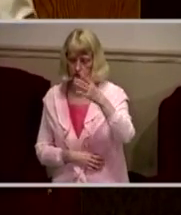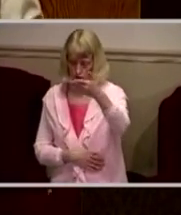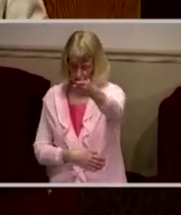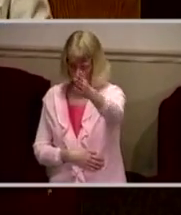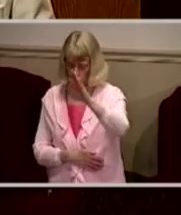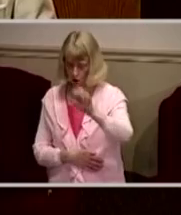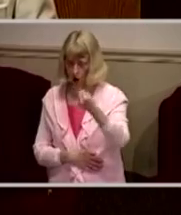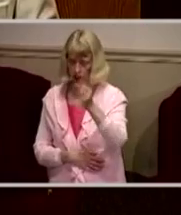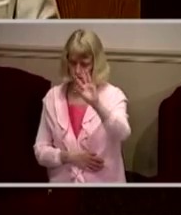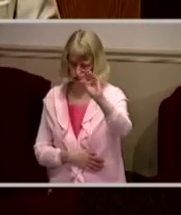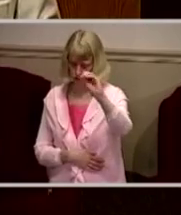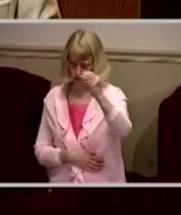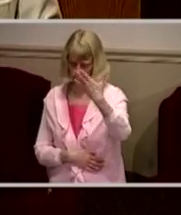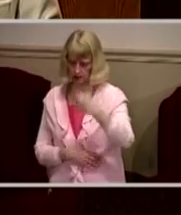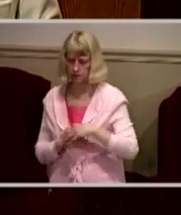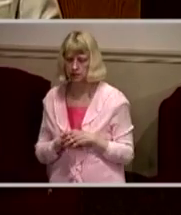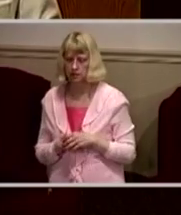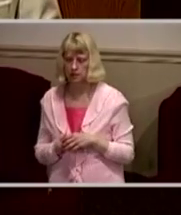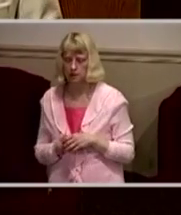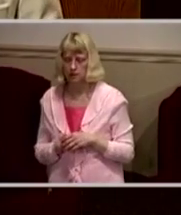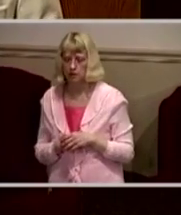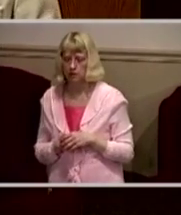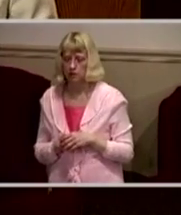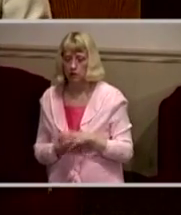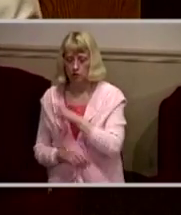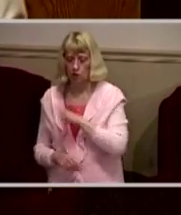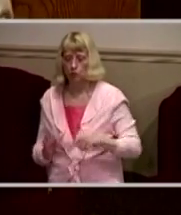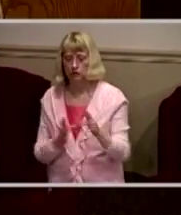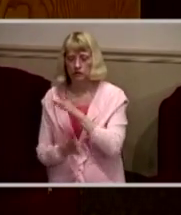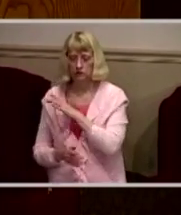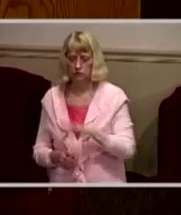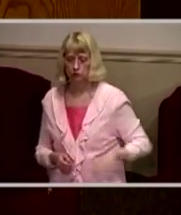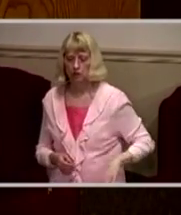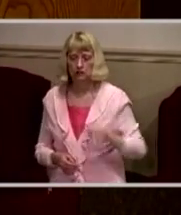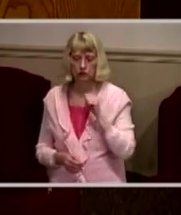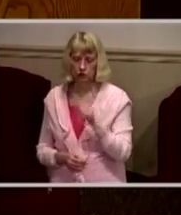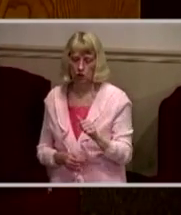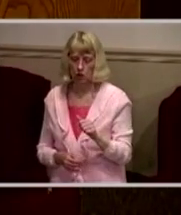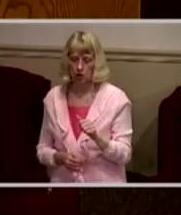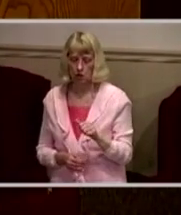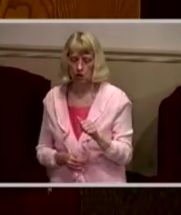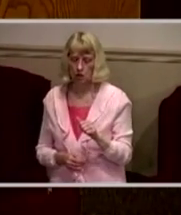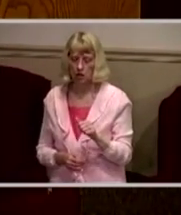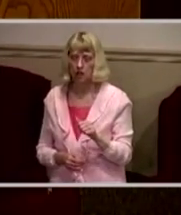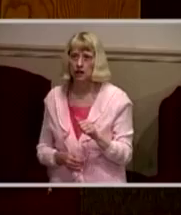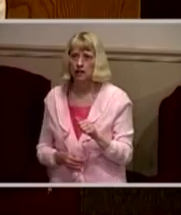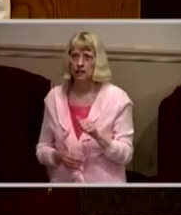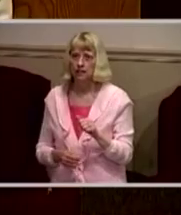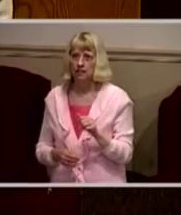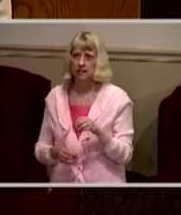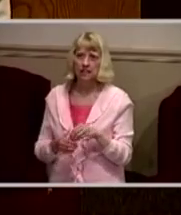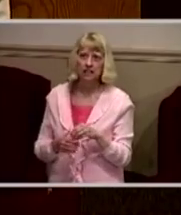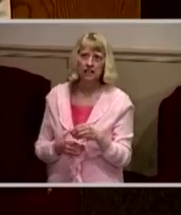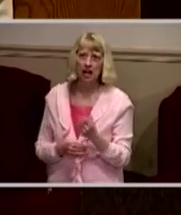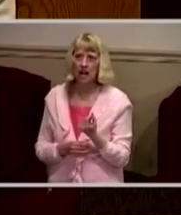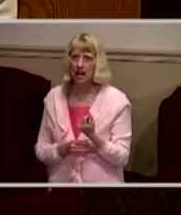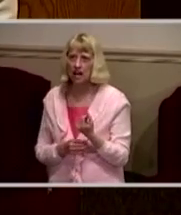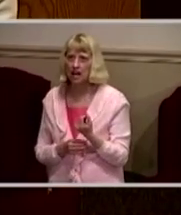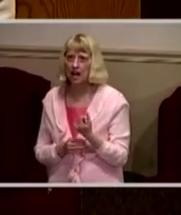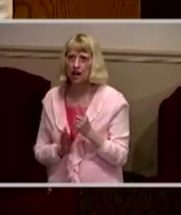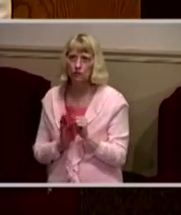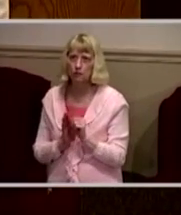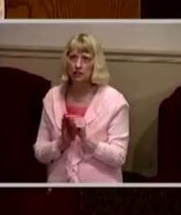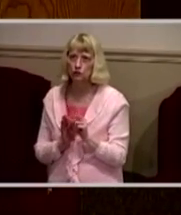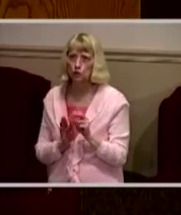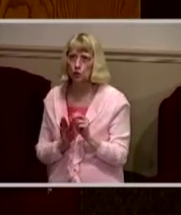God's grace. The Lord Jesus does not come within the 11 minutes and 37 seconds left of this service,